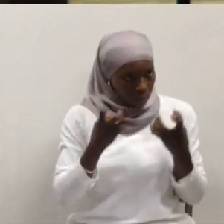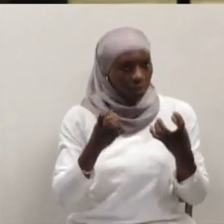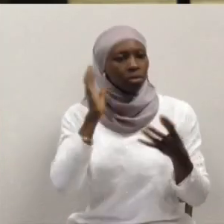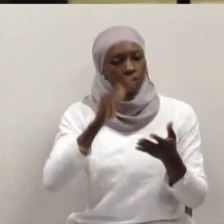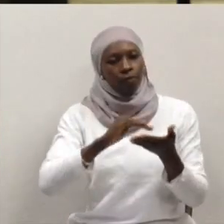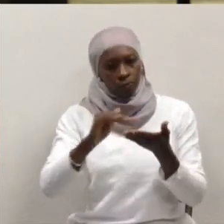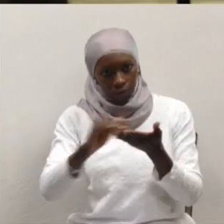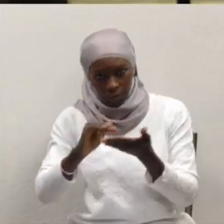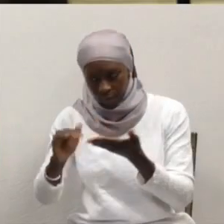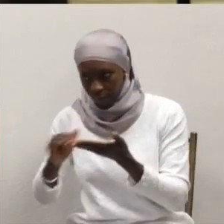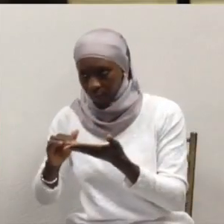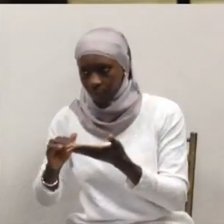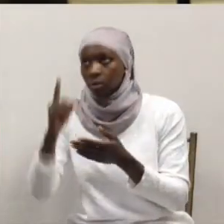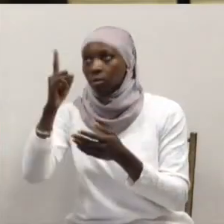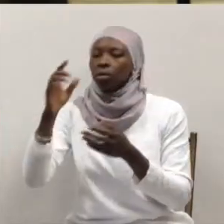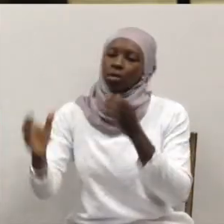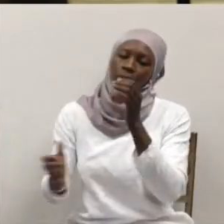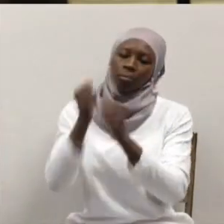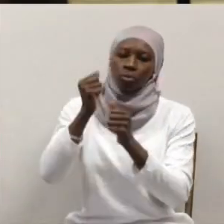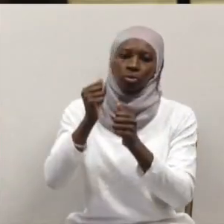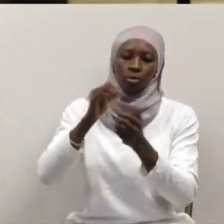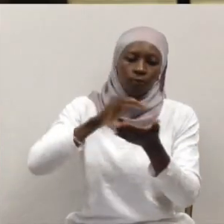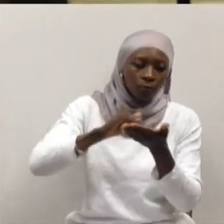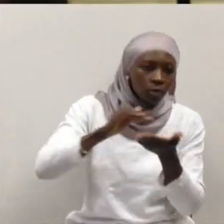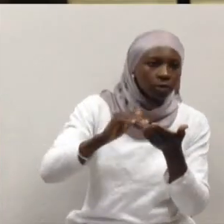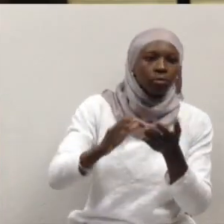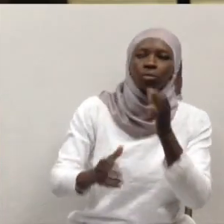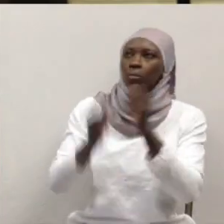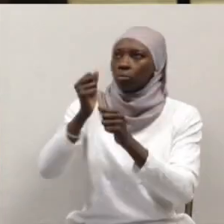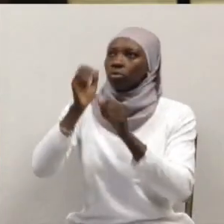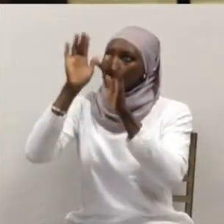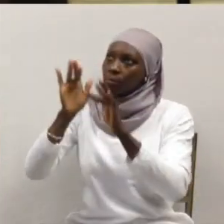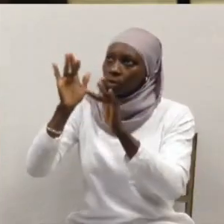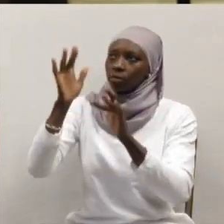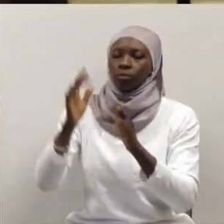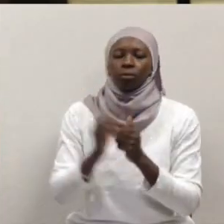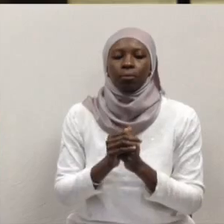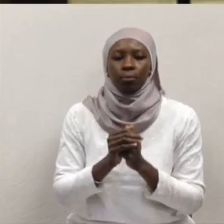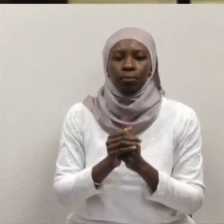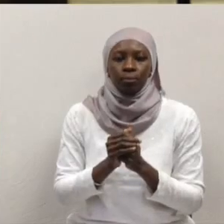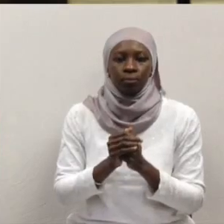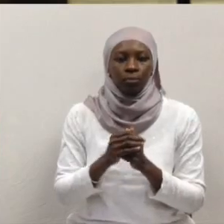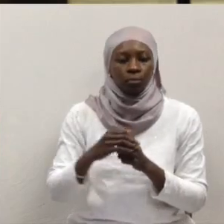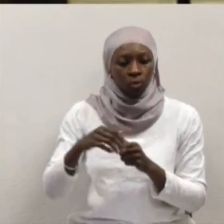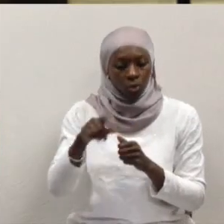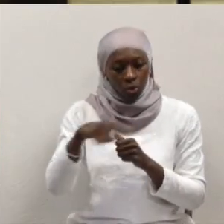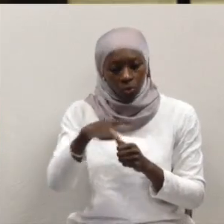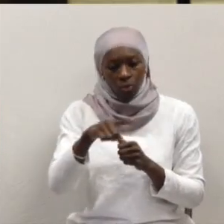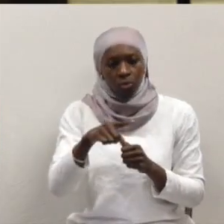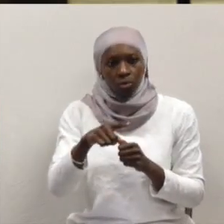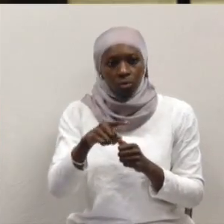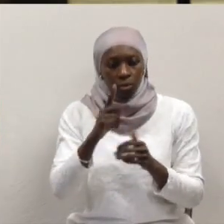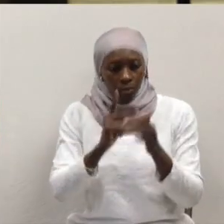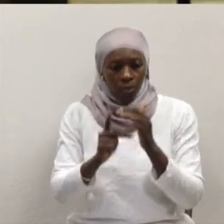Allah forgiving and merciful. Allah will forgive. They ask the Prophet to seek Allah's forgiveness for them. Allah